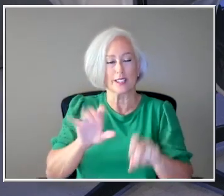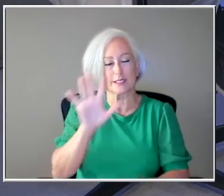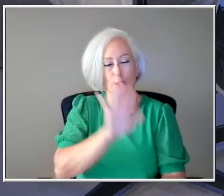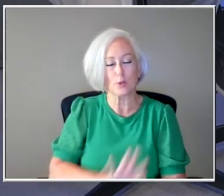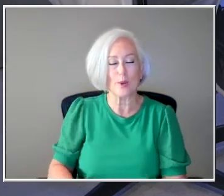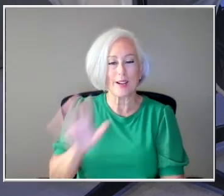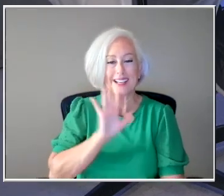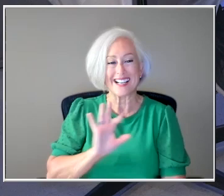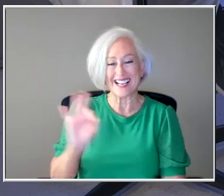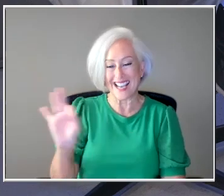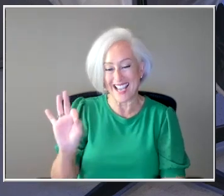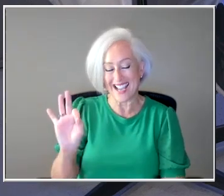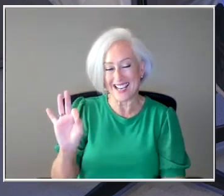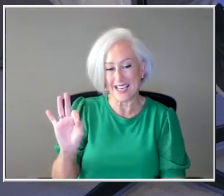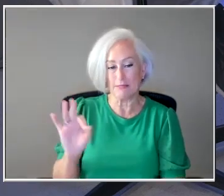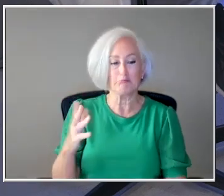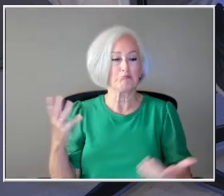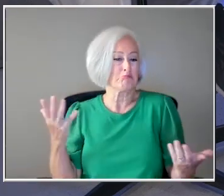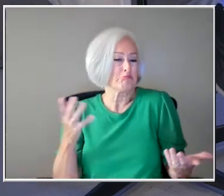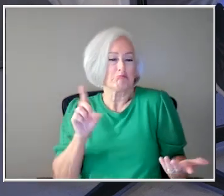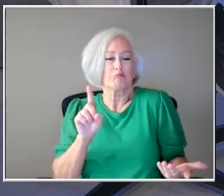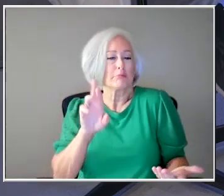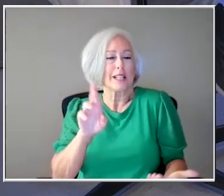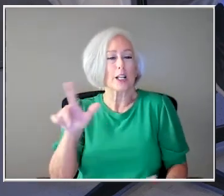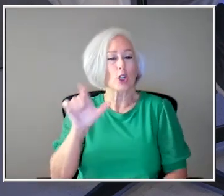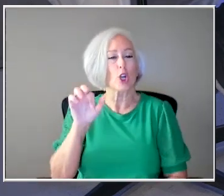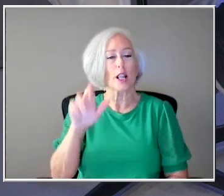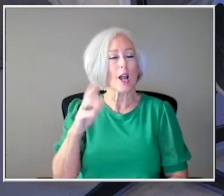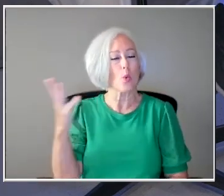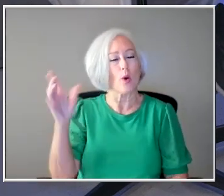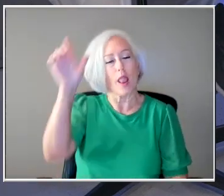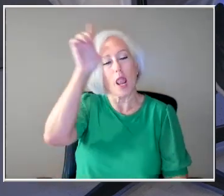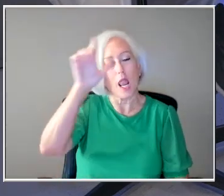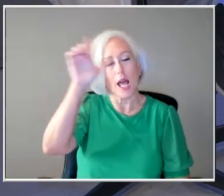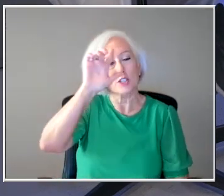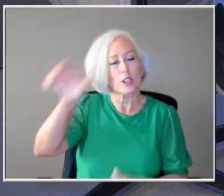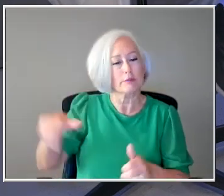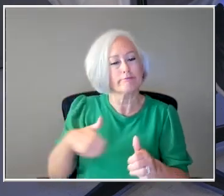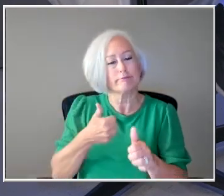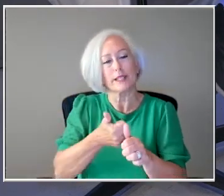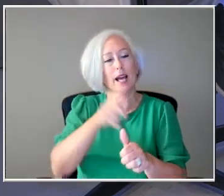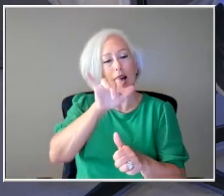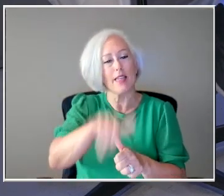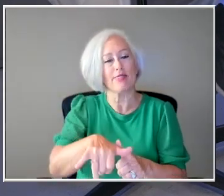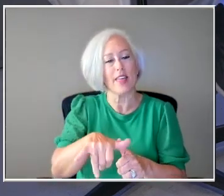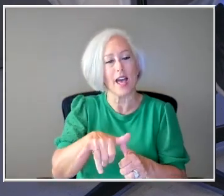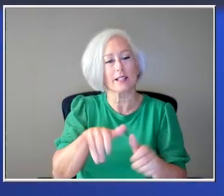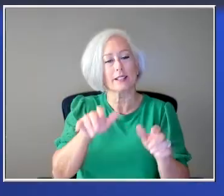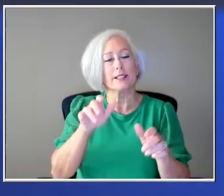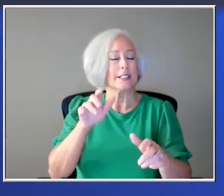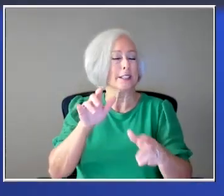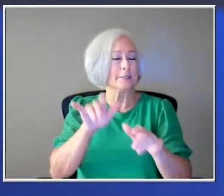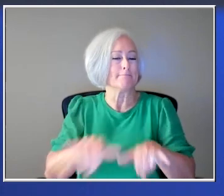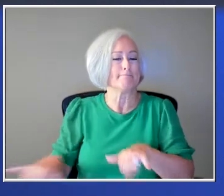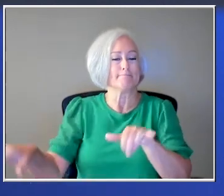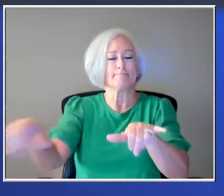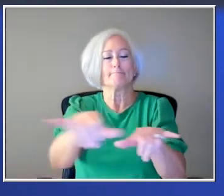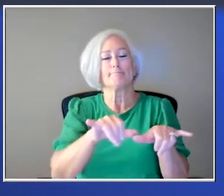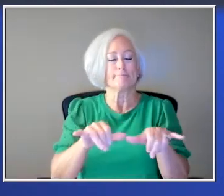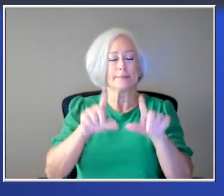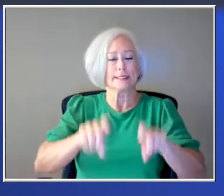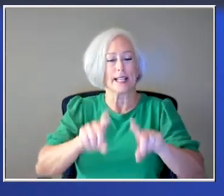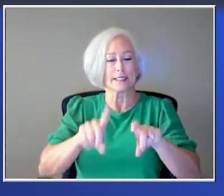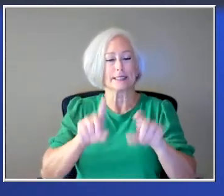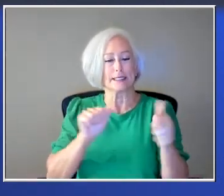Lauer, so what's the logic behind this universal testing approach? So it's really to address those kids